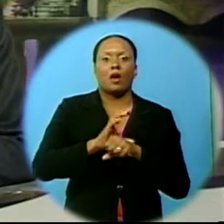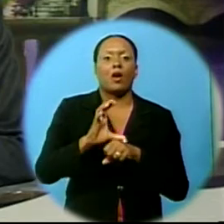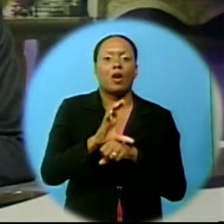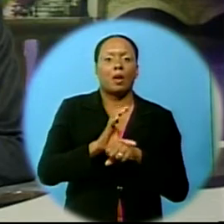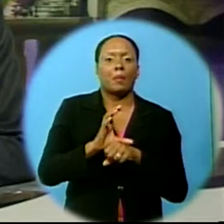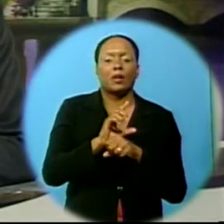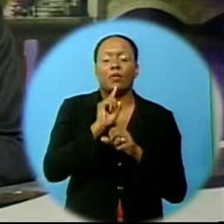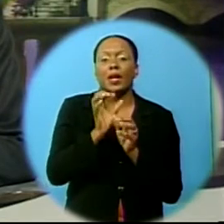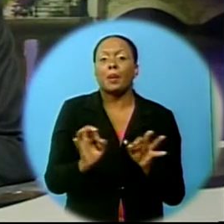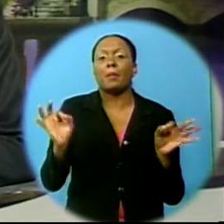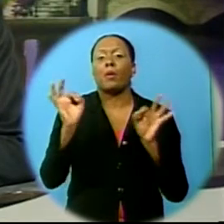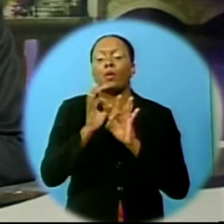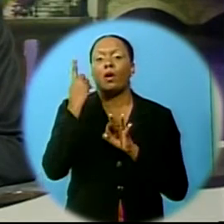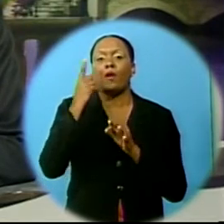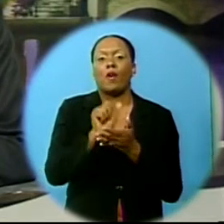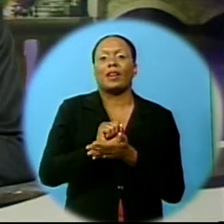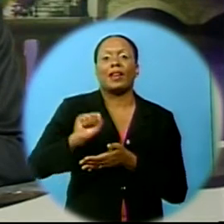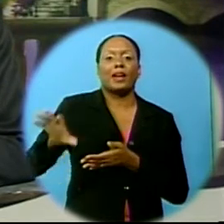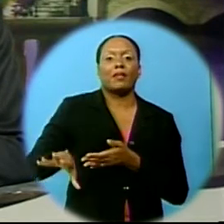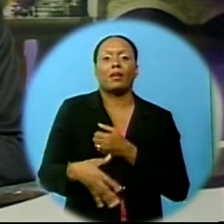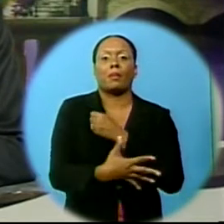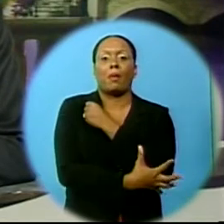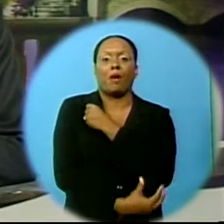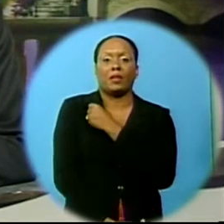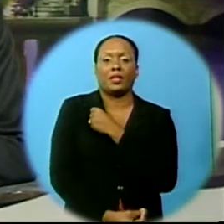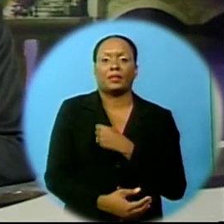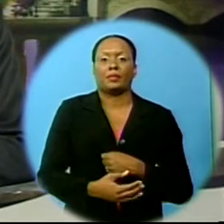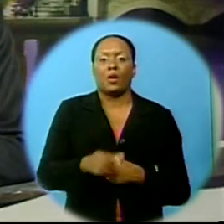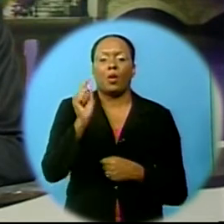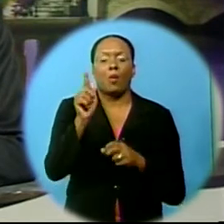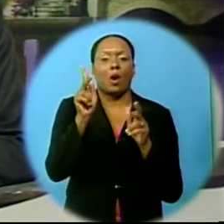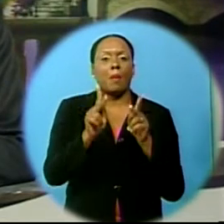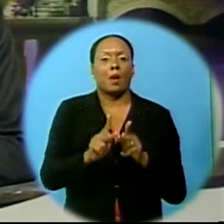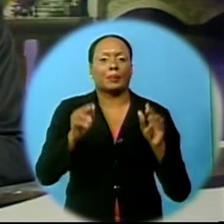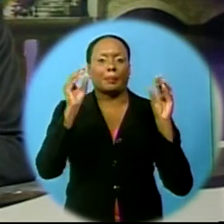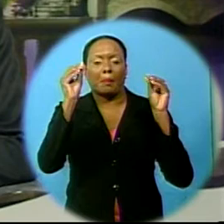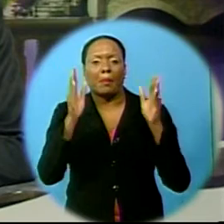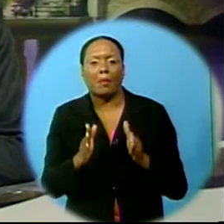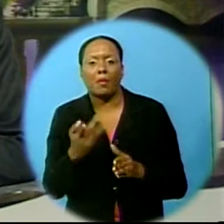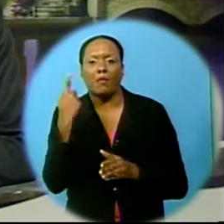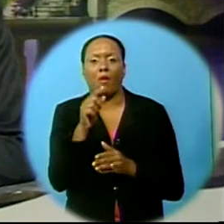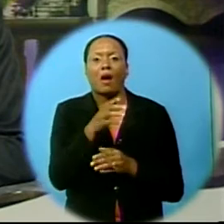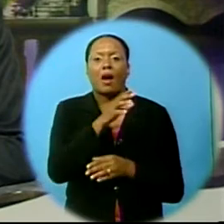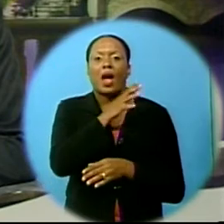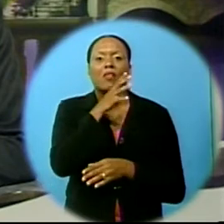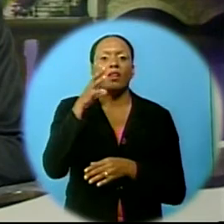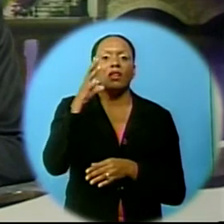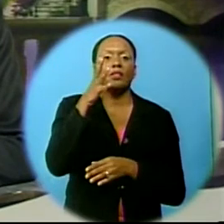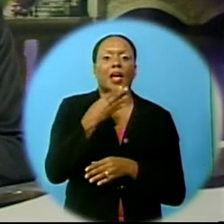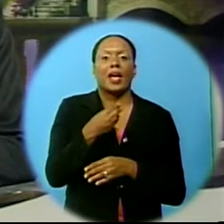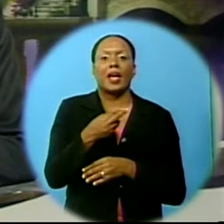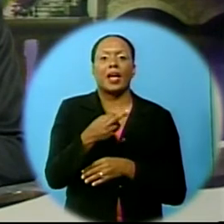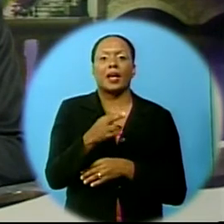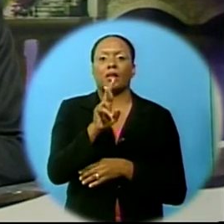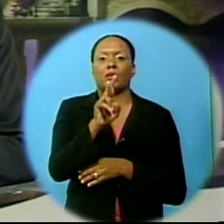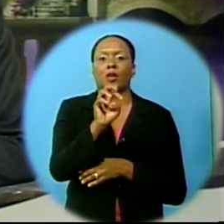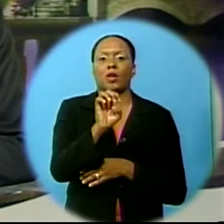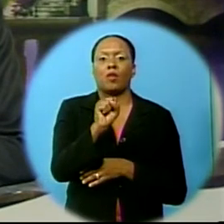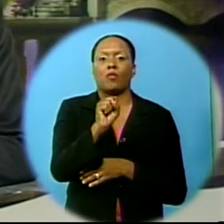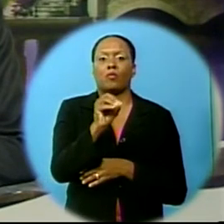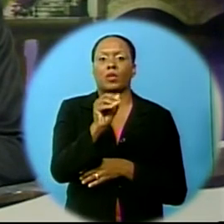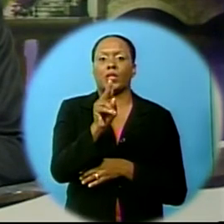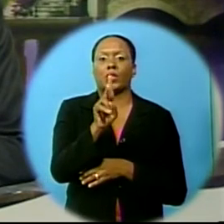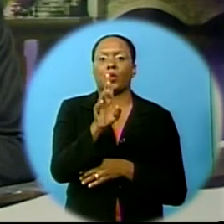in small island states. This is one of the findings of Robert Pomeroy, a professor in agricultural and resource economics at the University